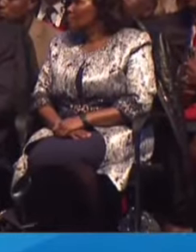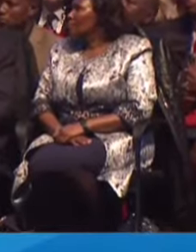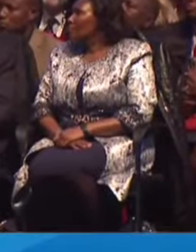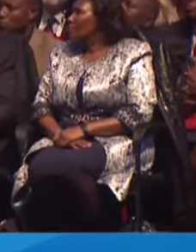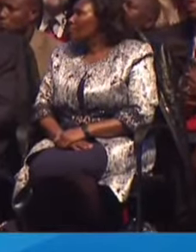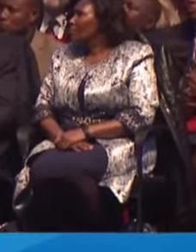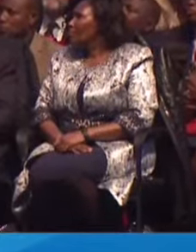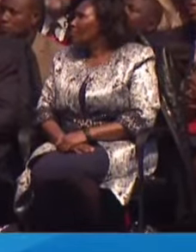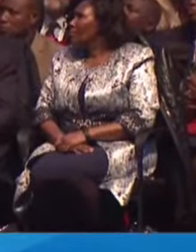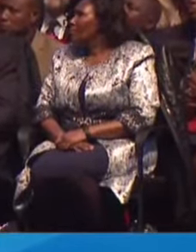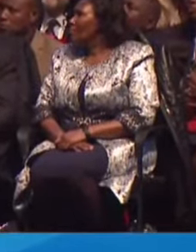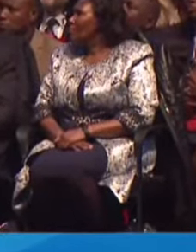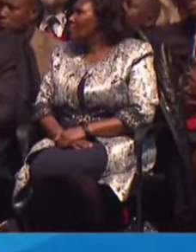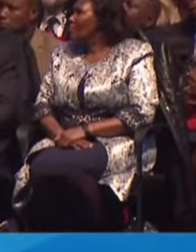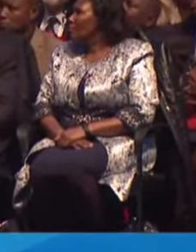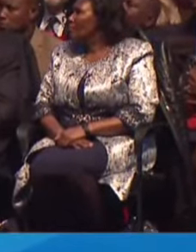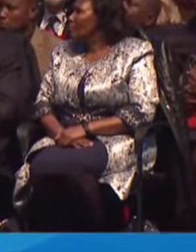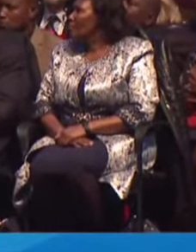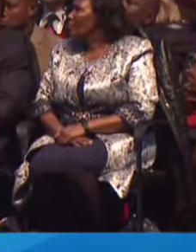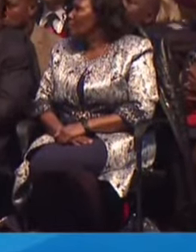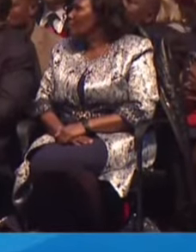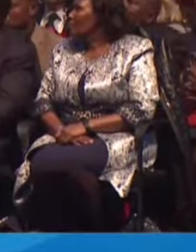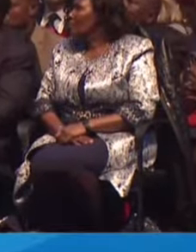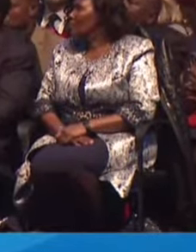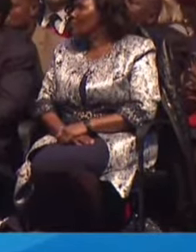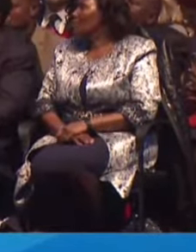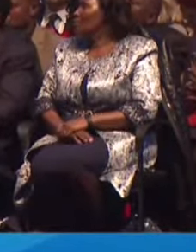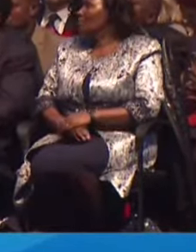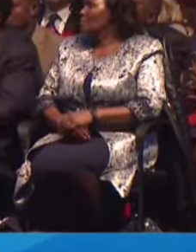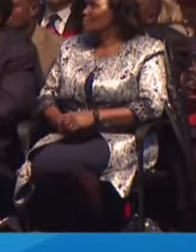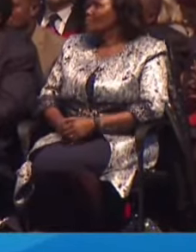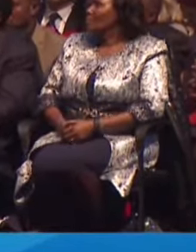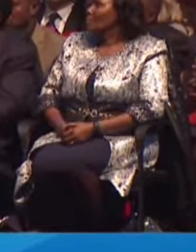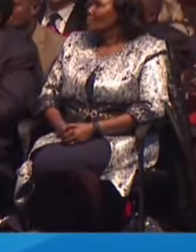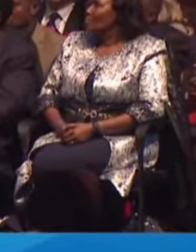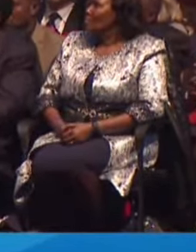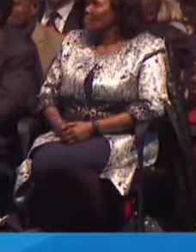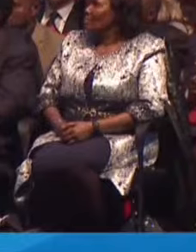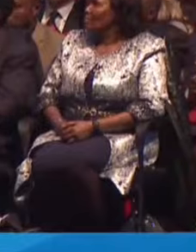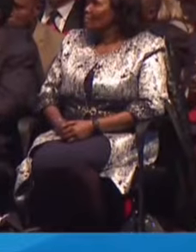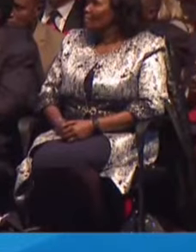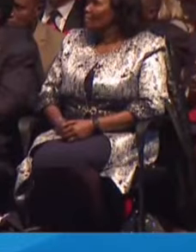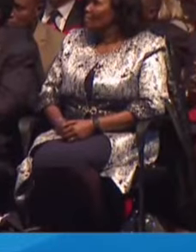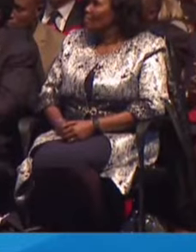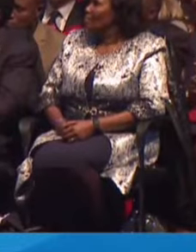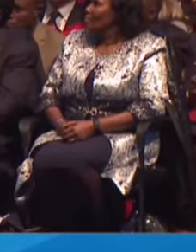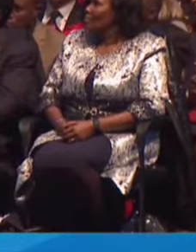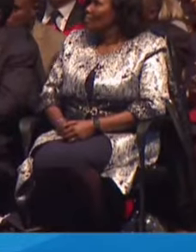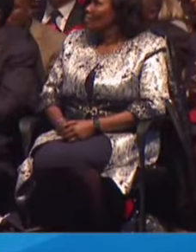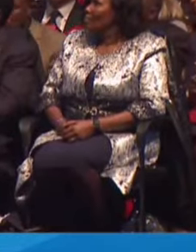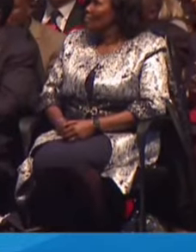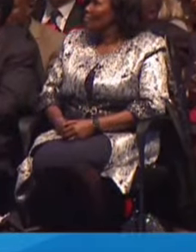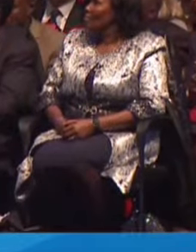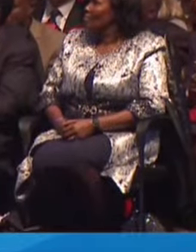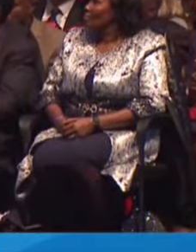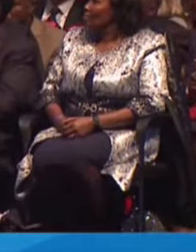die went down to 14 14 is the heart is doing this not